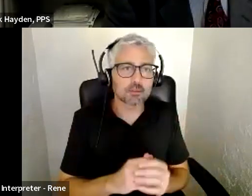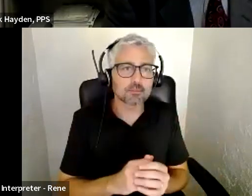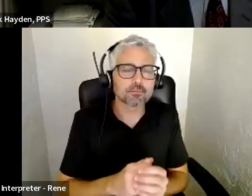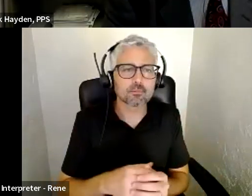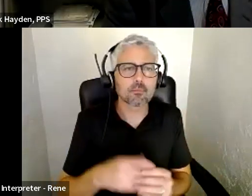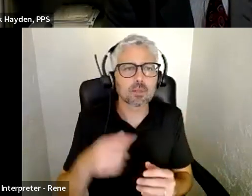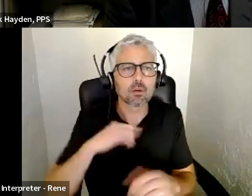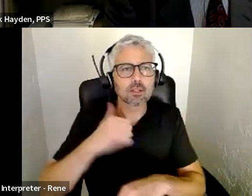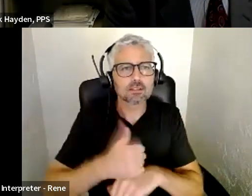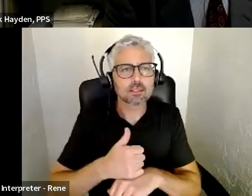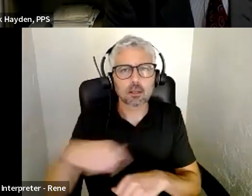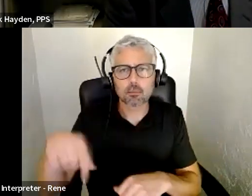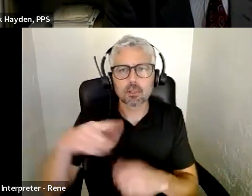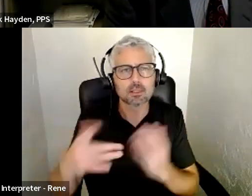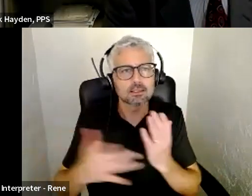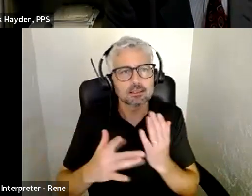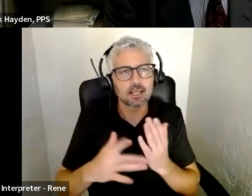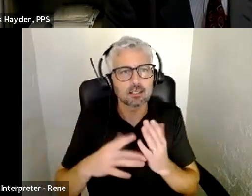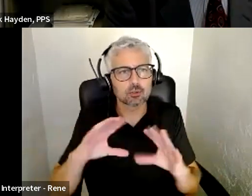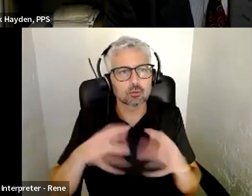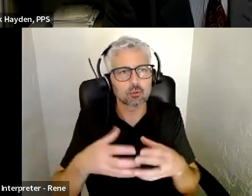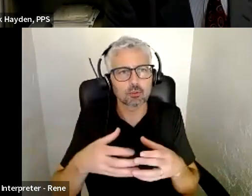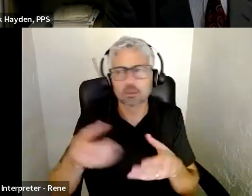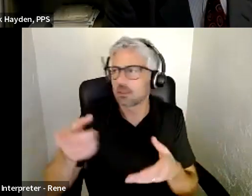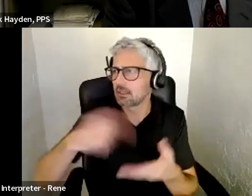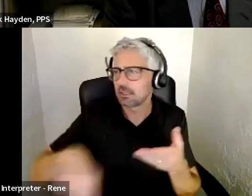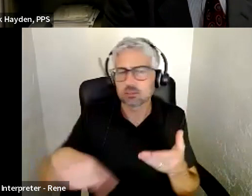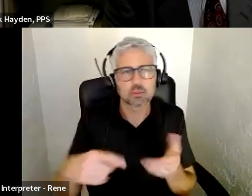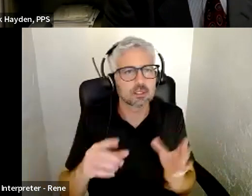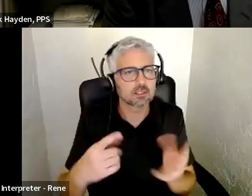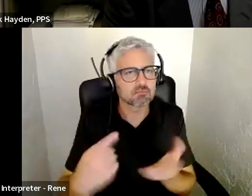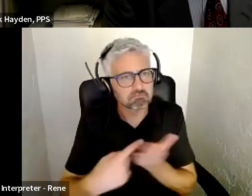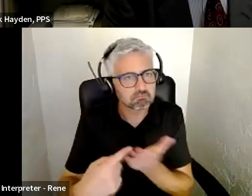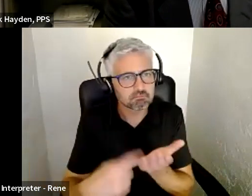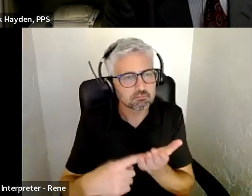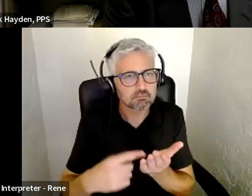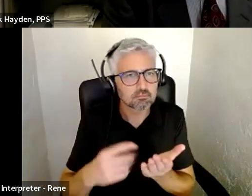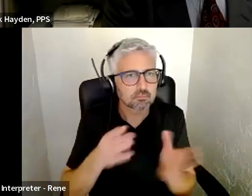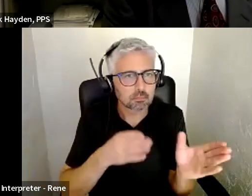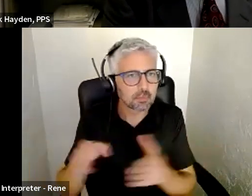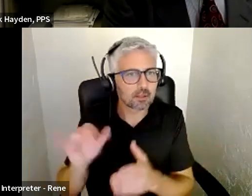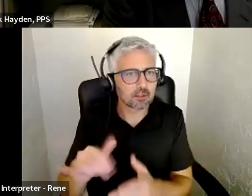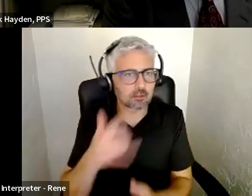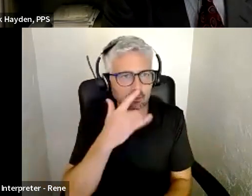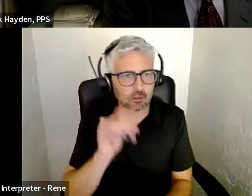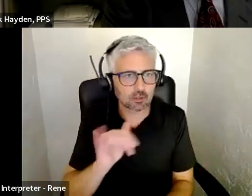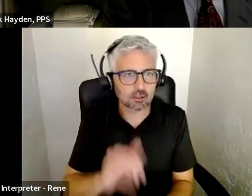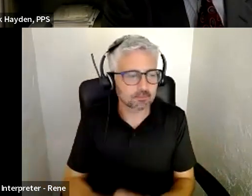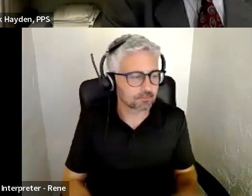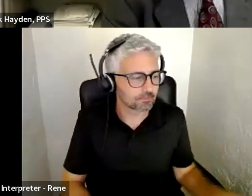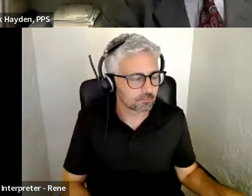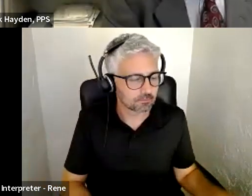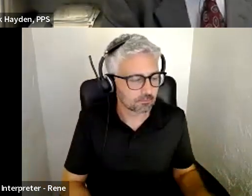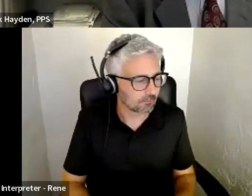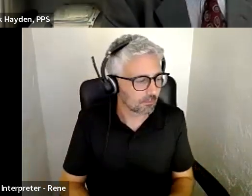up our tech tools group to reconvene next week and map out what that's going to look like. And, you